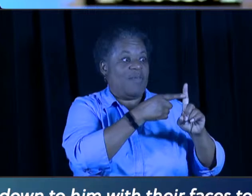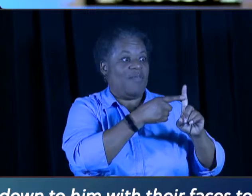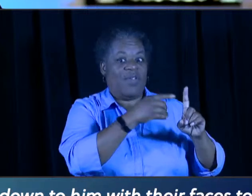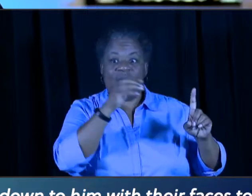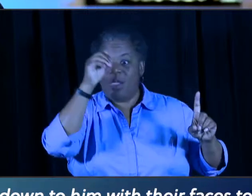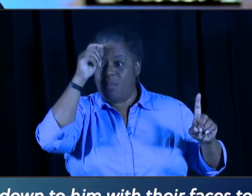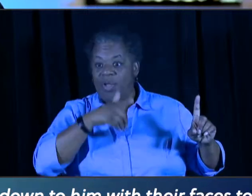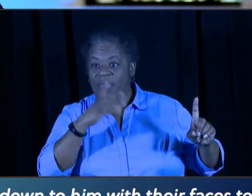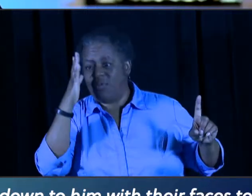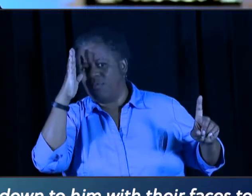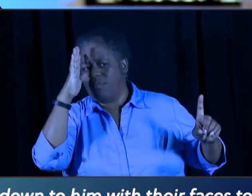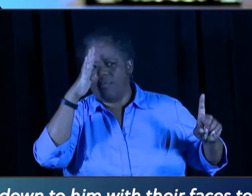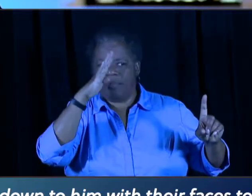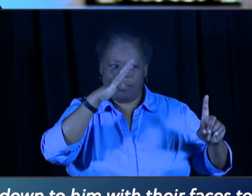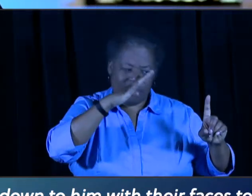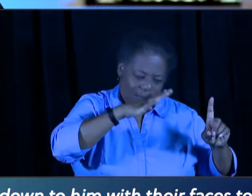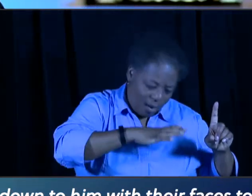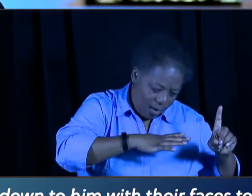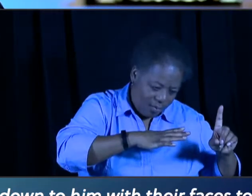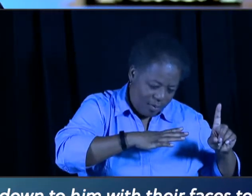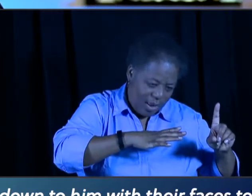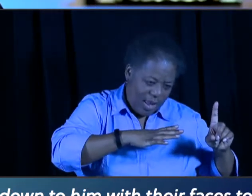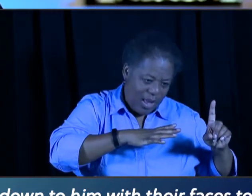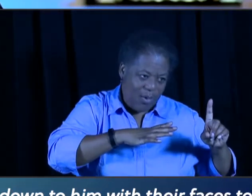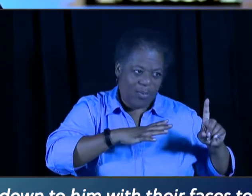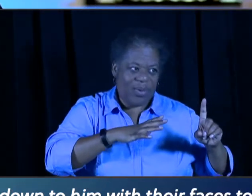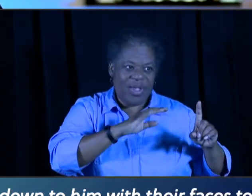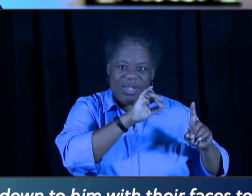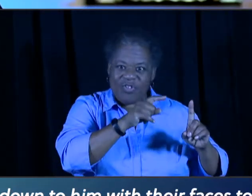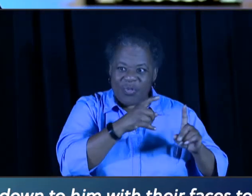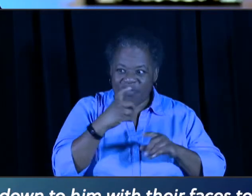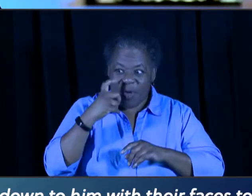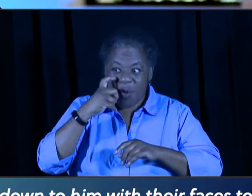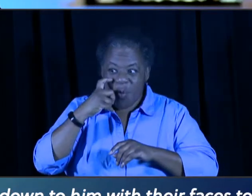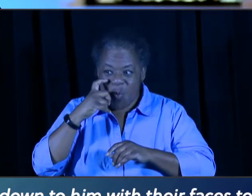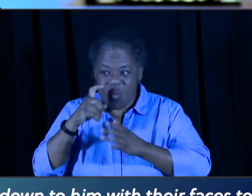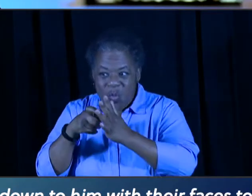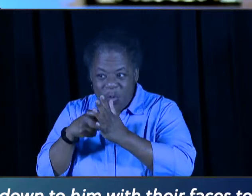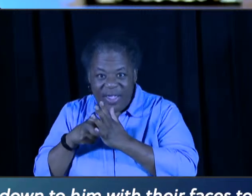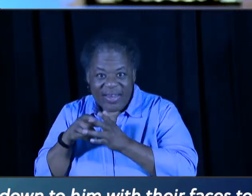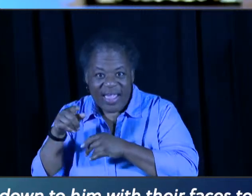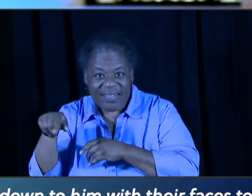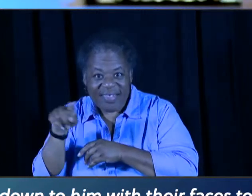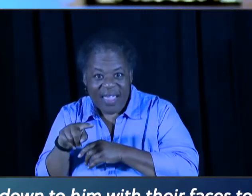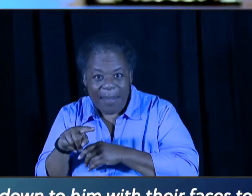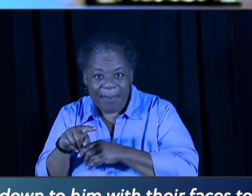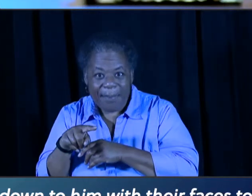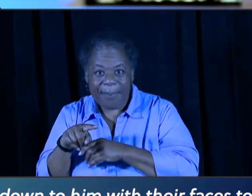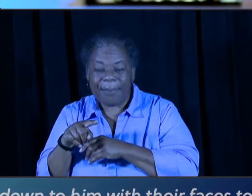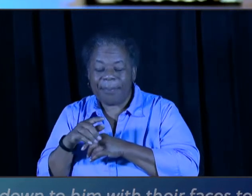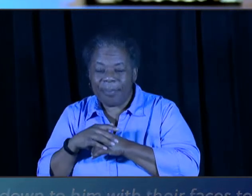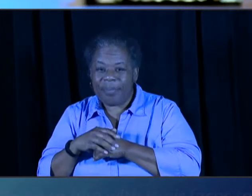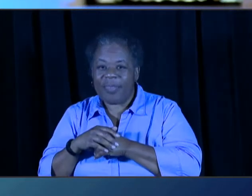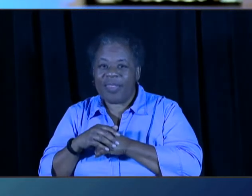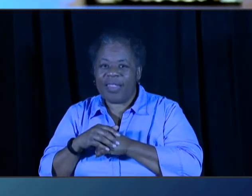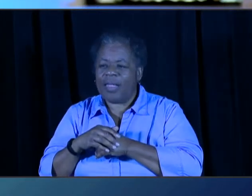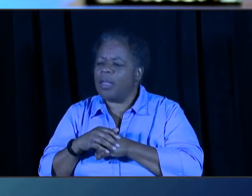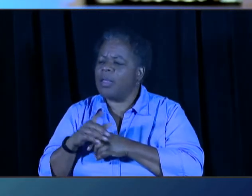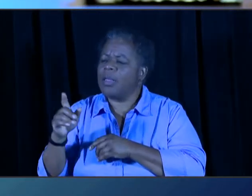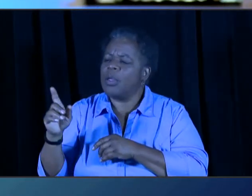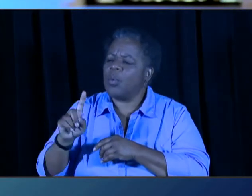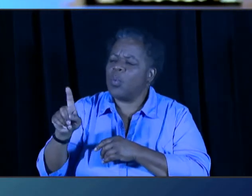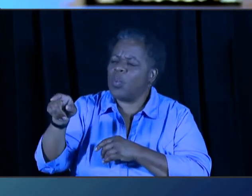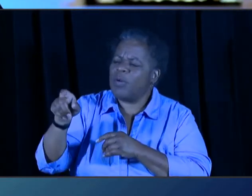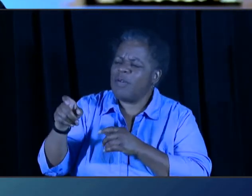his brothers, he recognized them, but he pretended to be a stranger and spoke harshly to them. "Where do you come from?"